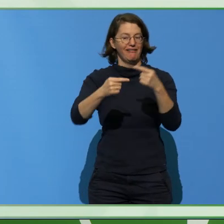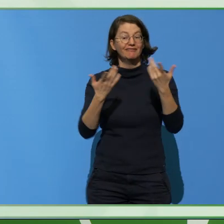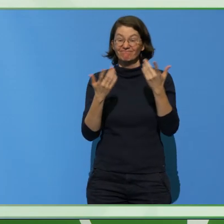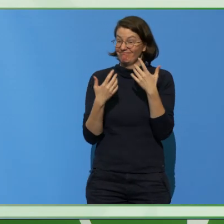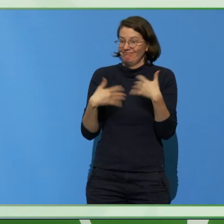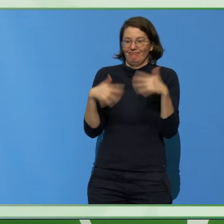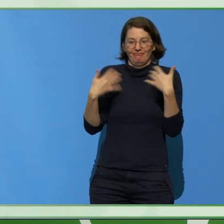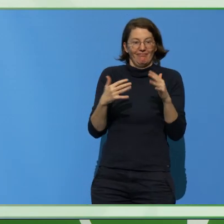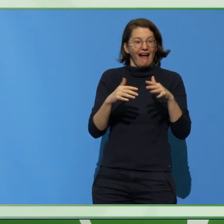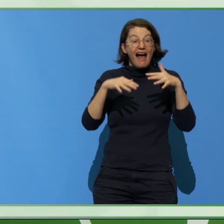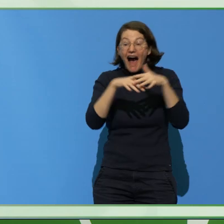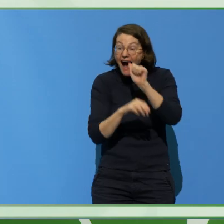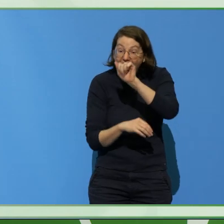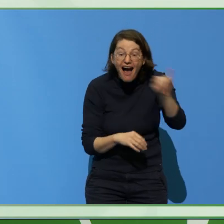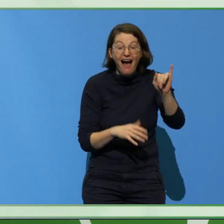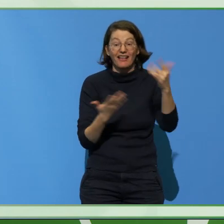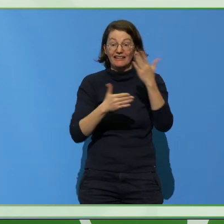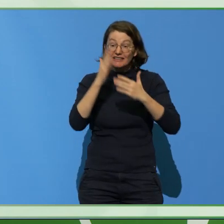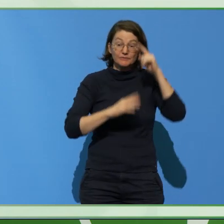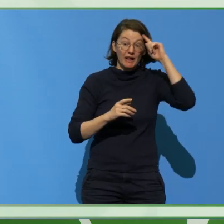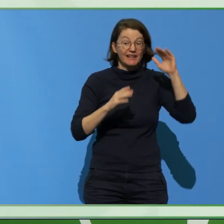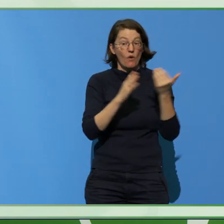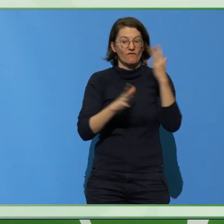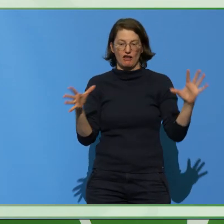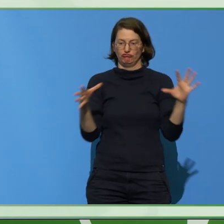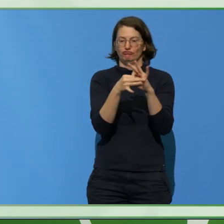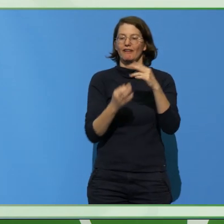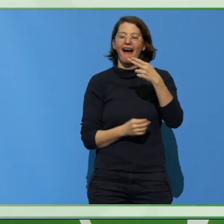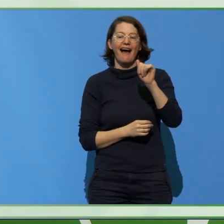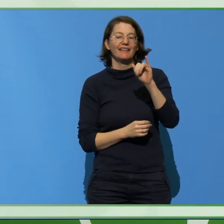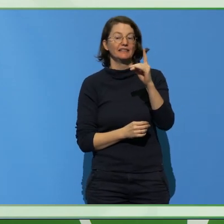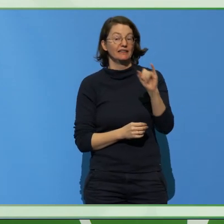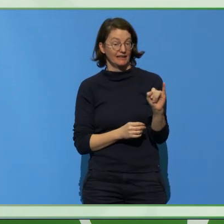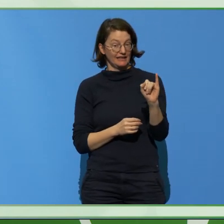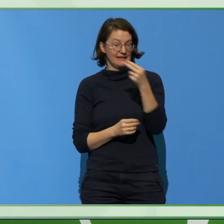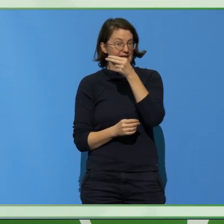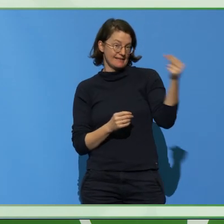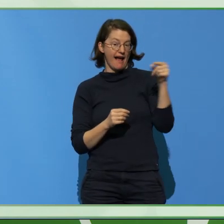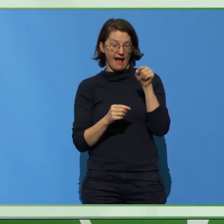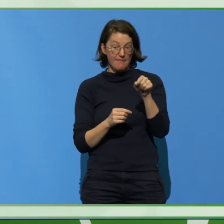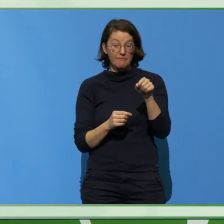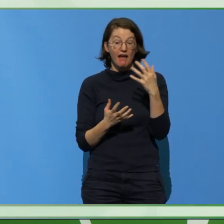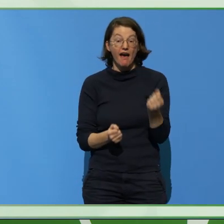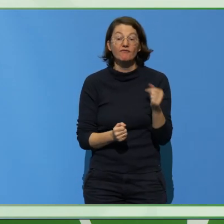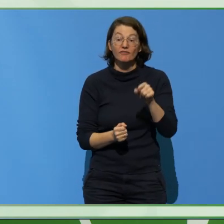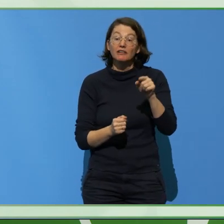Africa. And we are always tinkering with technology, R&D, supporting our